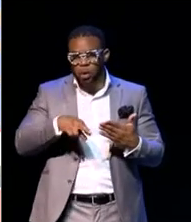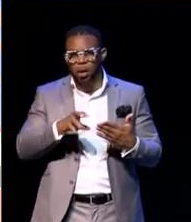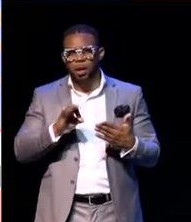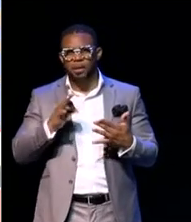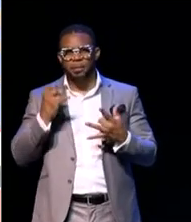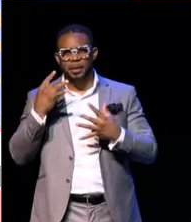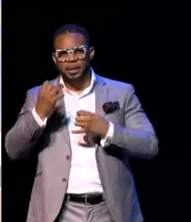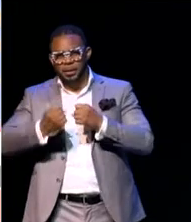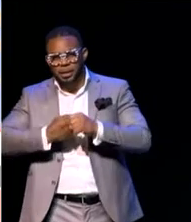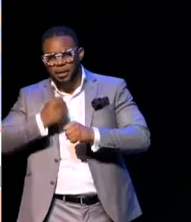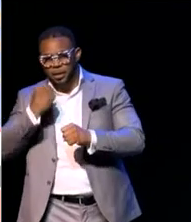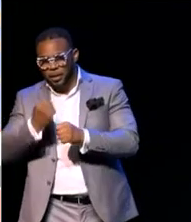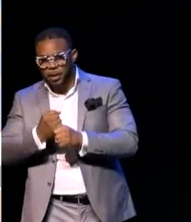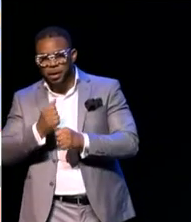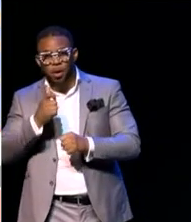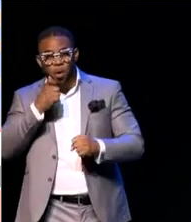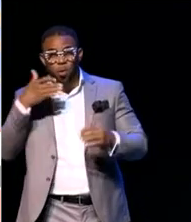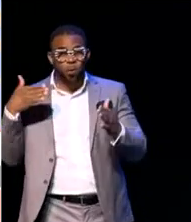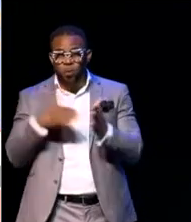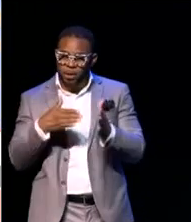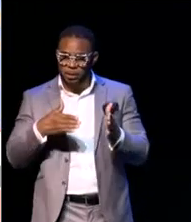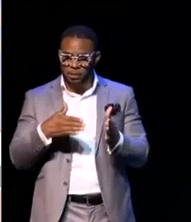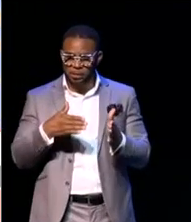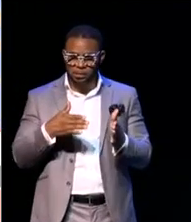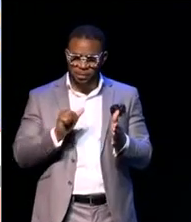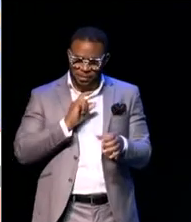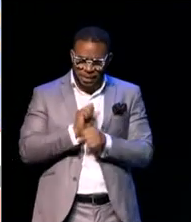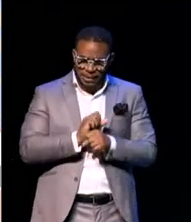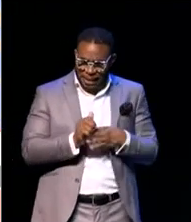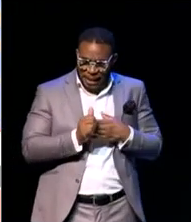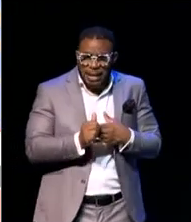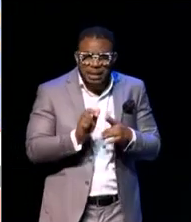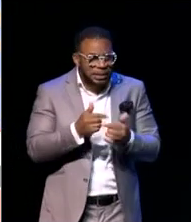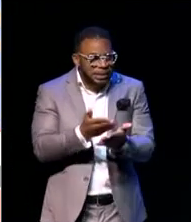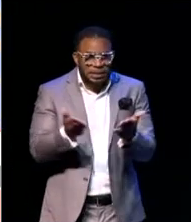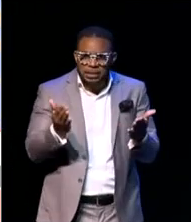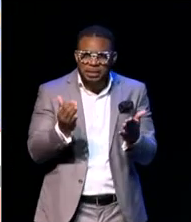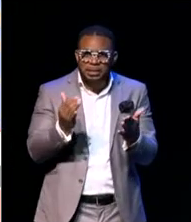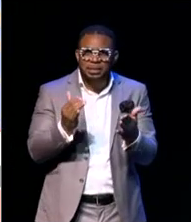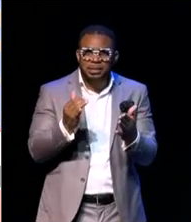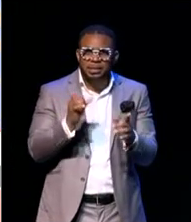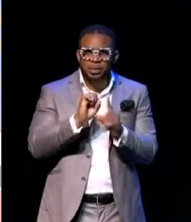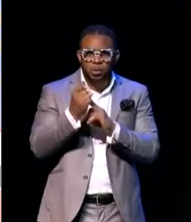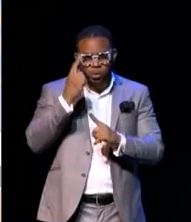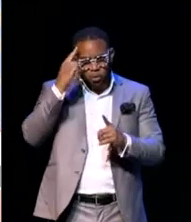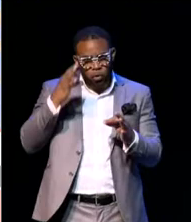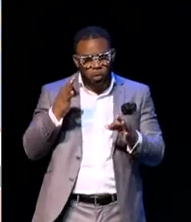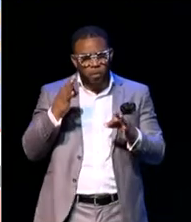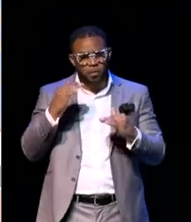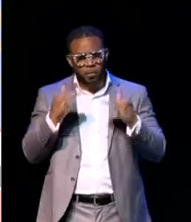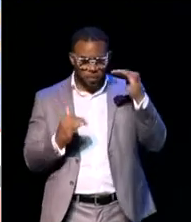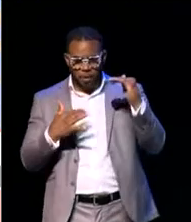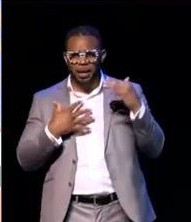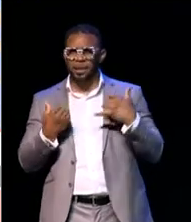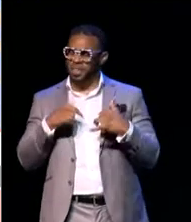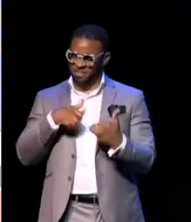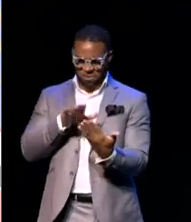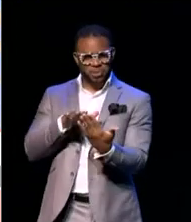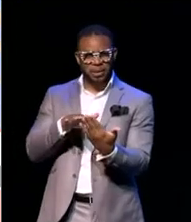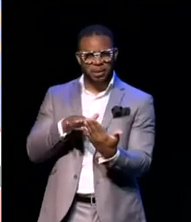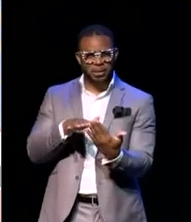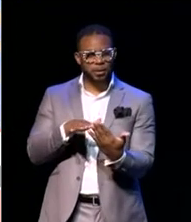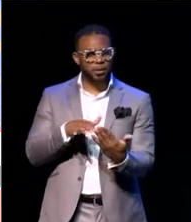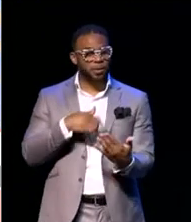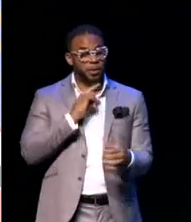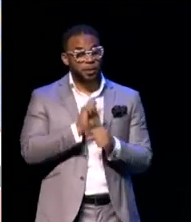of years and years of racism, which have actually led to these social determinants of health. We've got to address that.